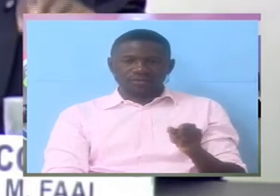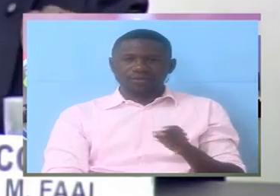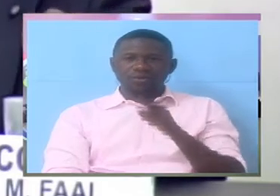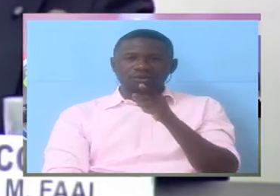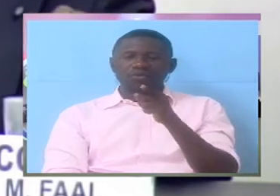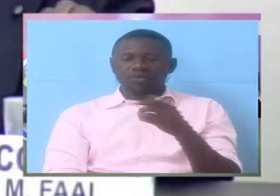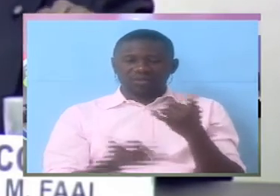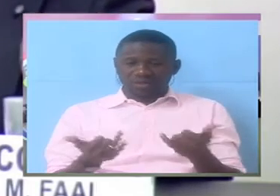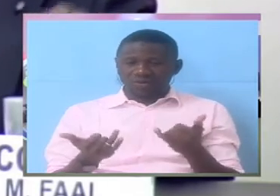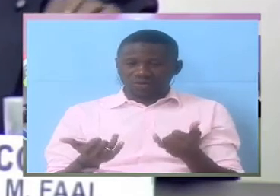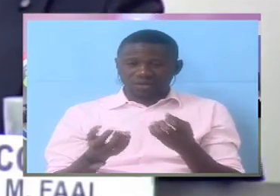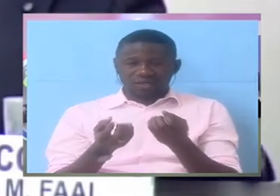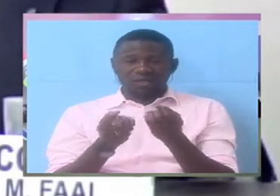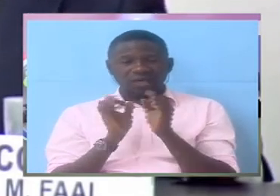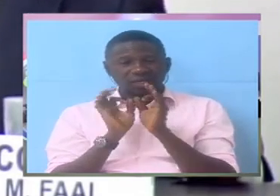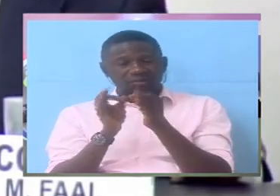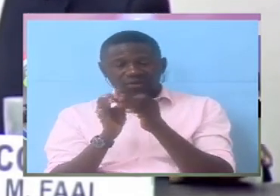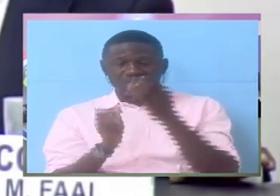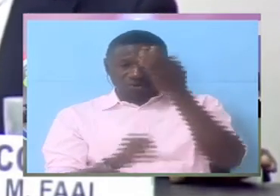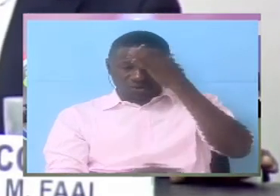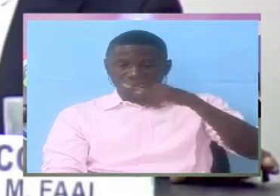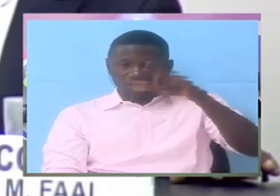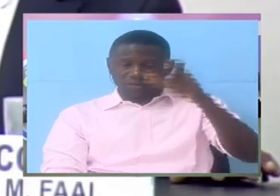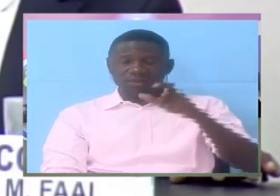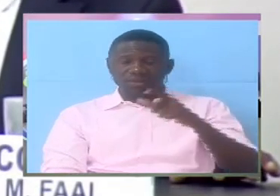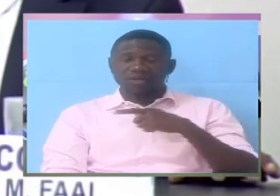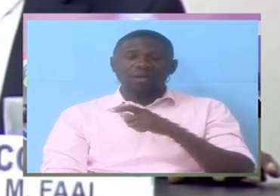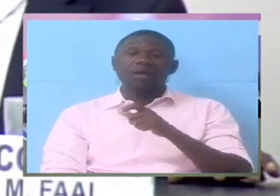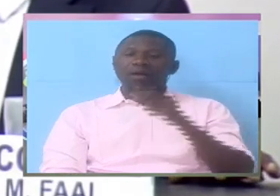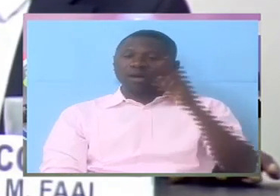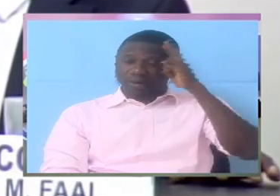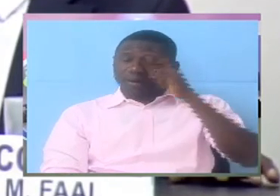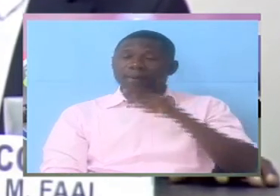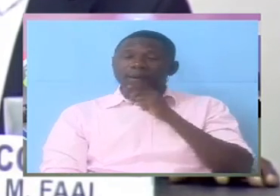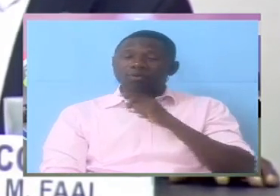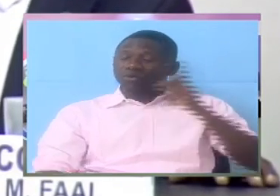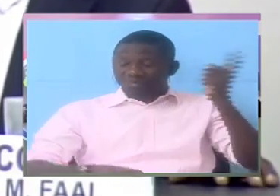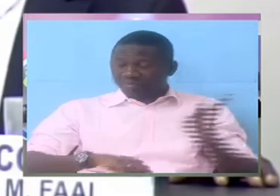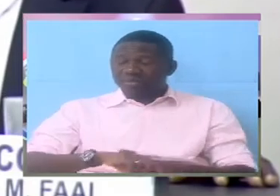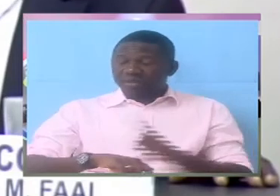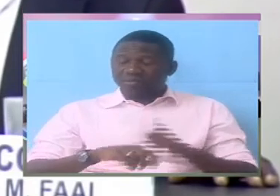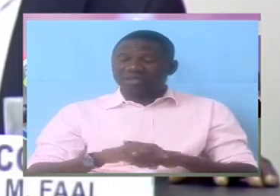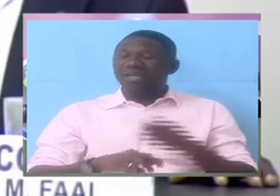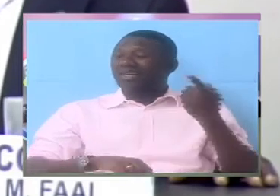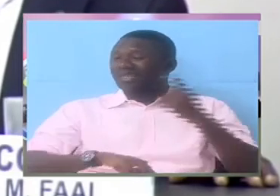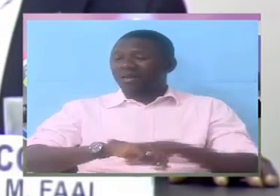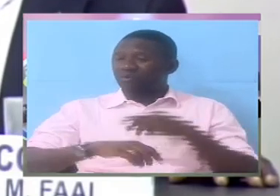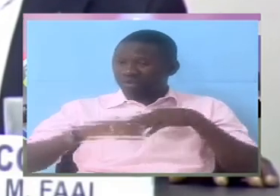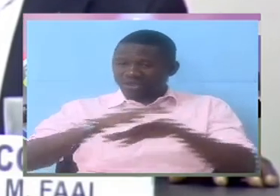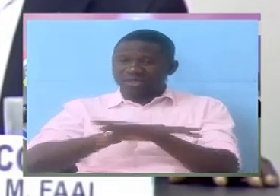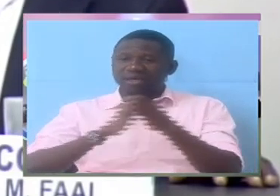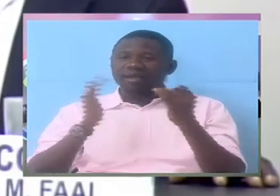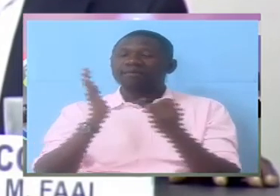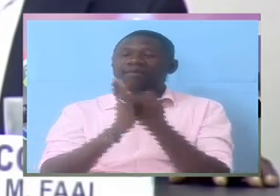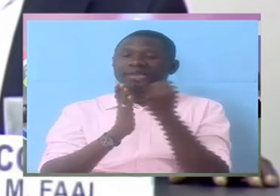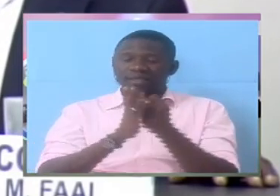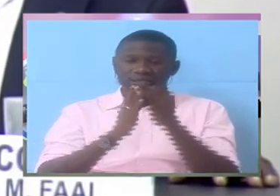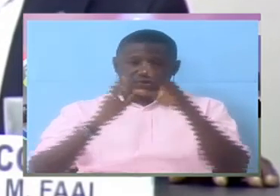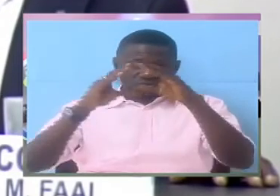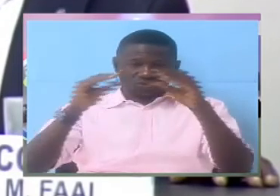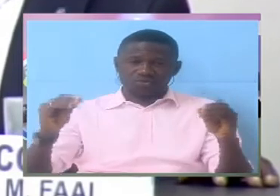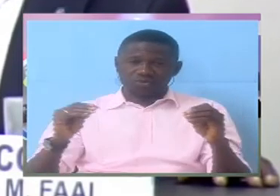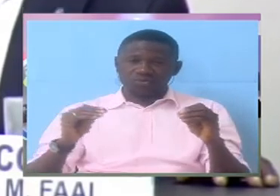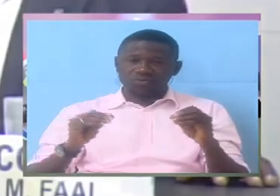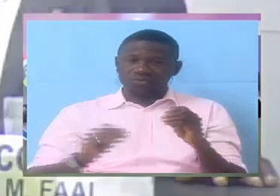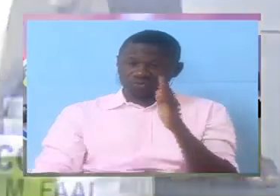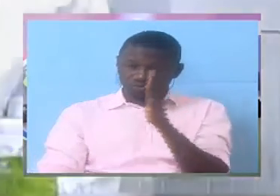you've just told the commission that he was beaten while he was in the investigations room. Do you confirm that? There was